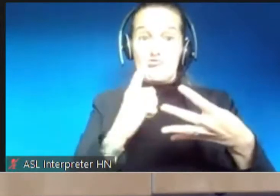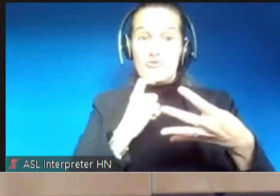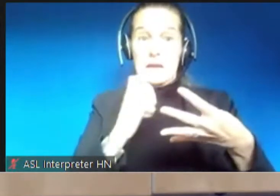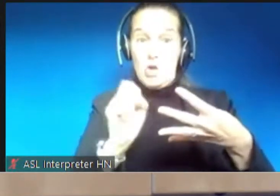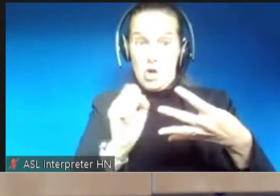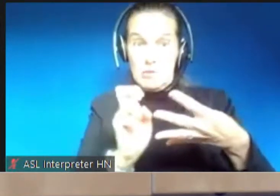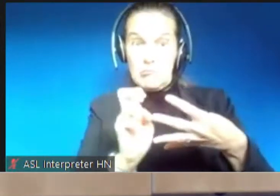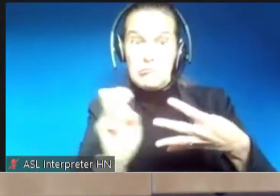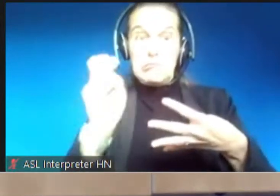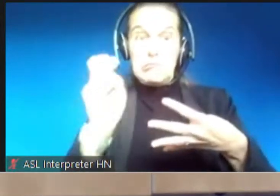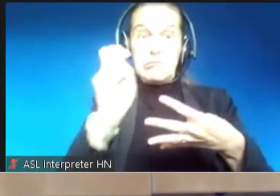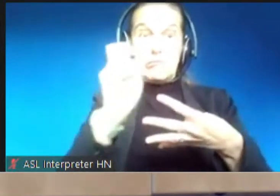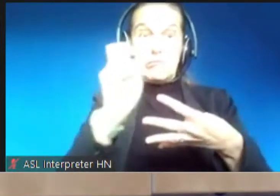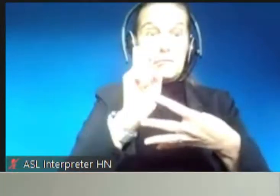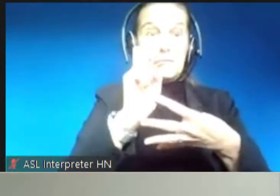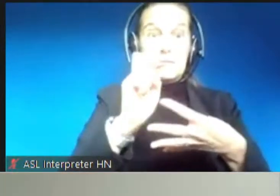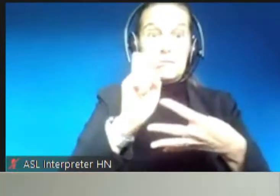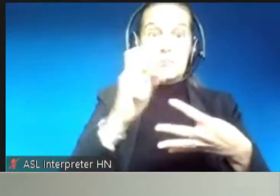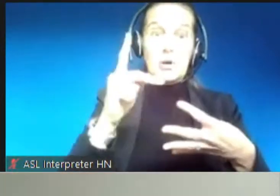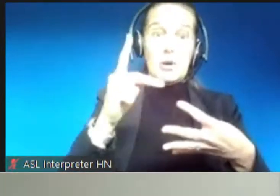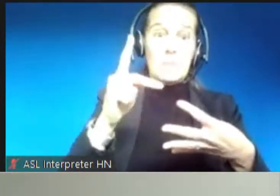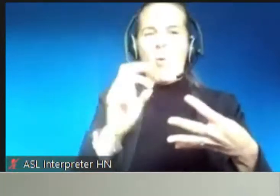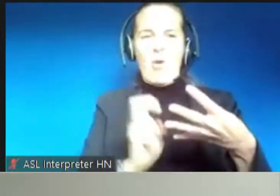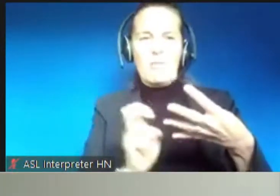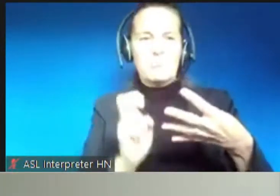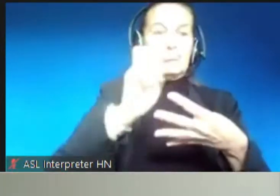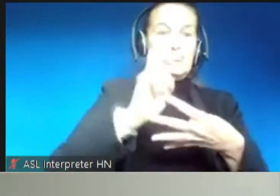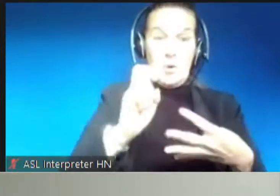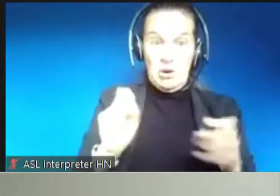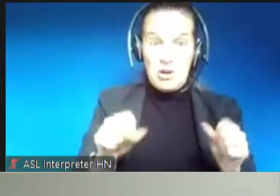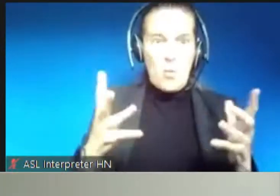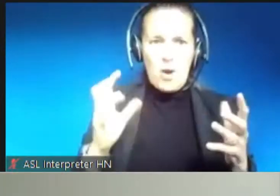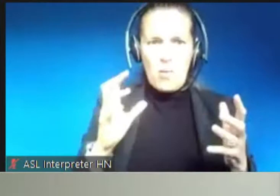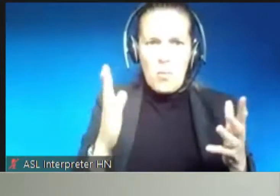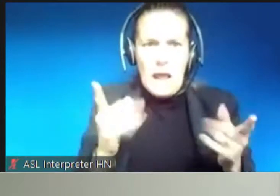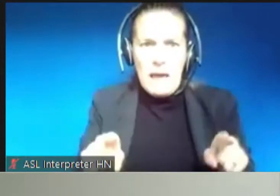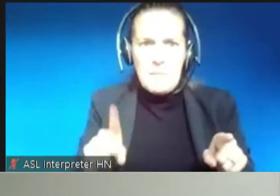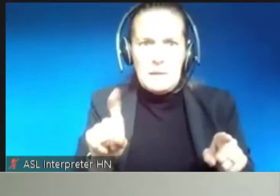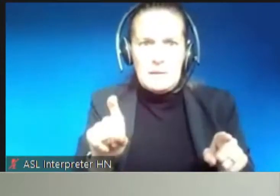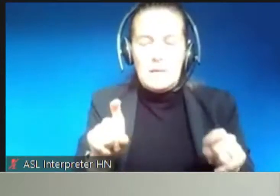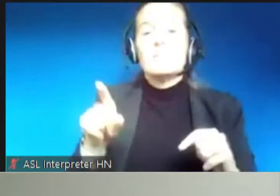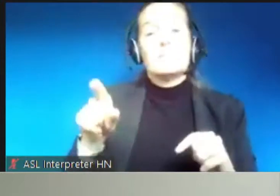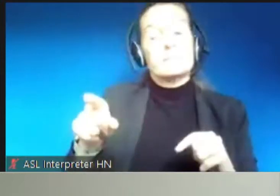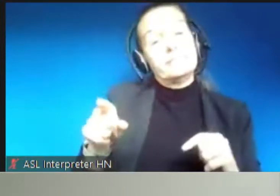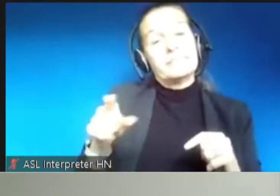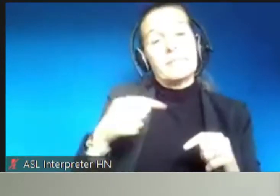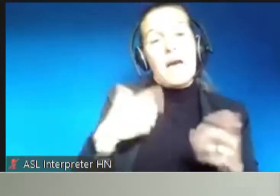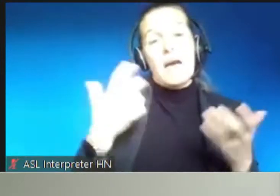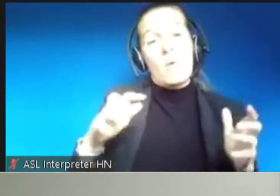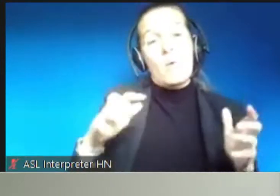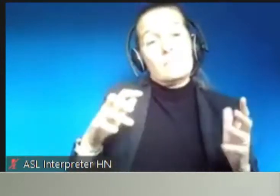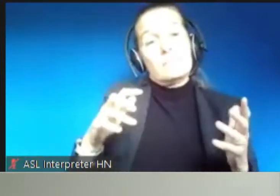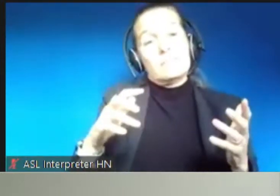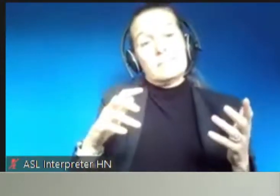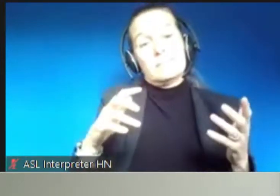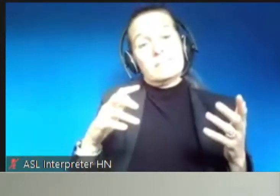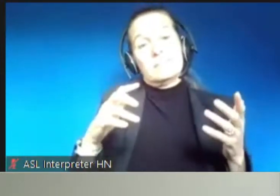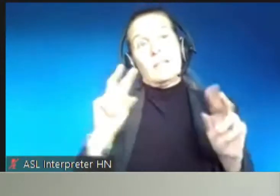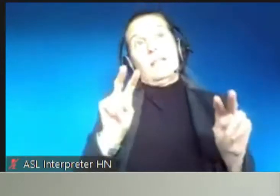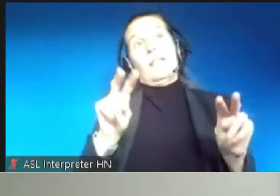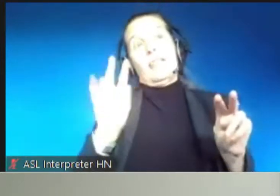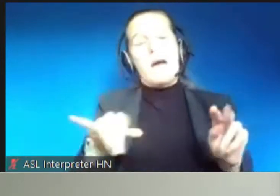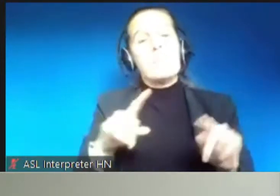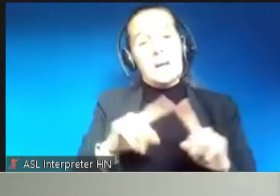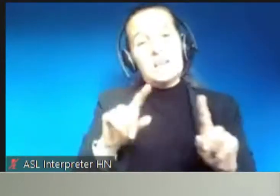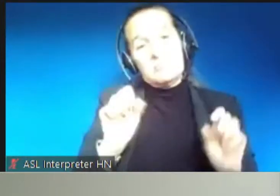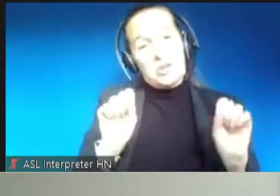occur? Not something I like to think about, but yes. So if we are